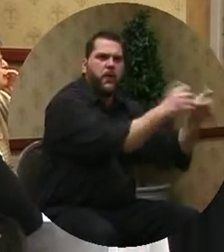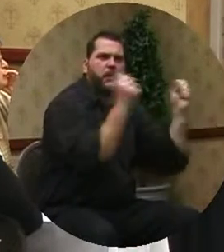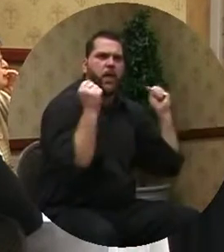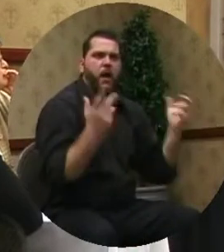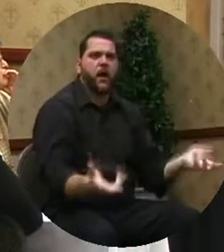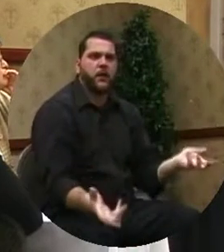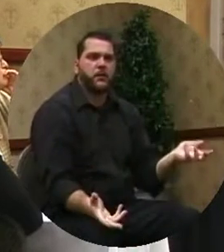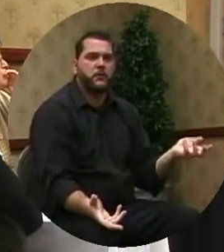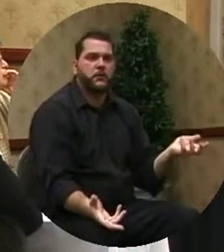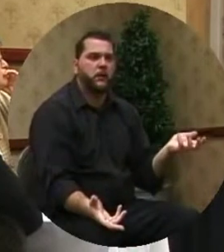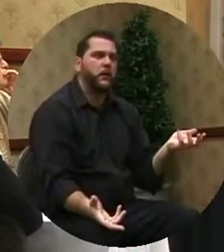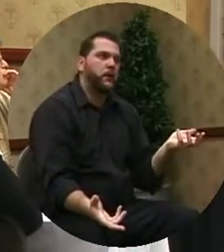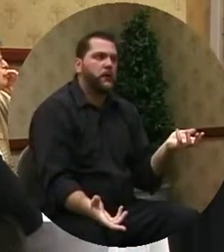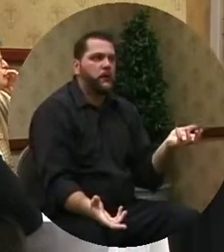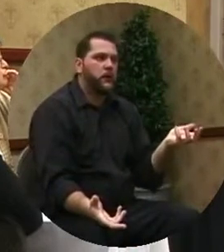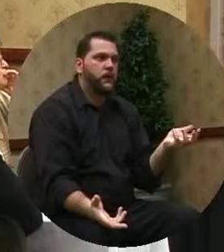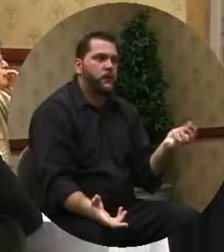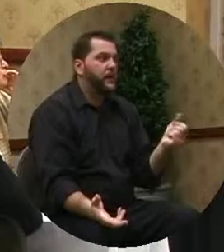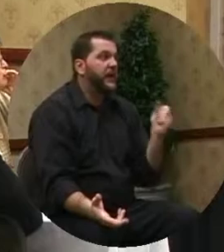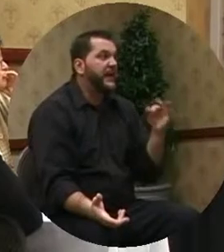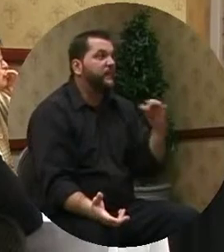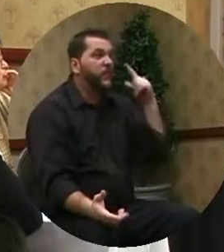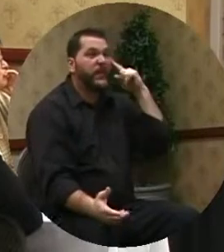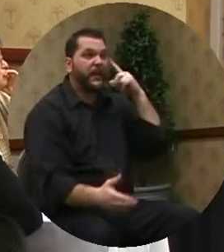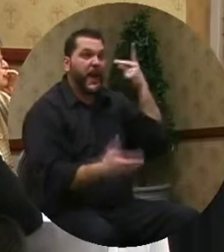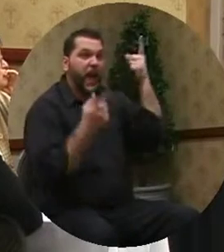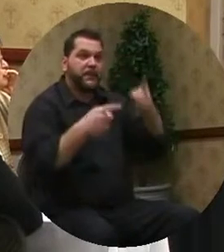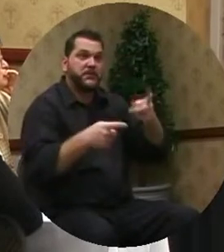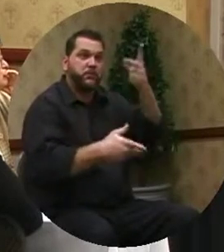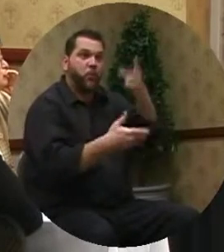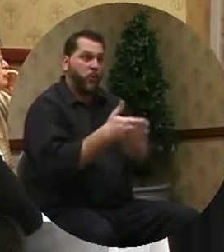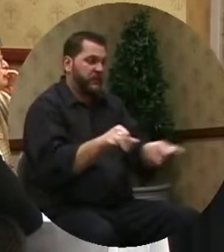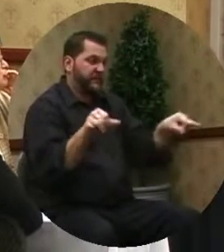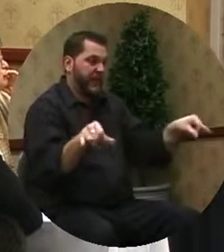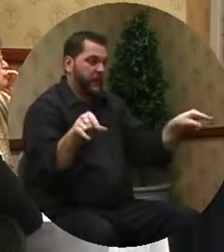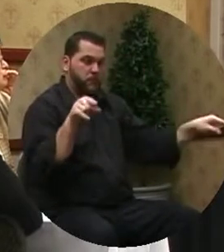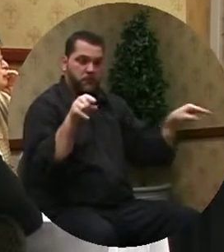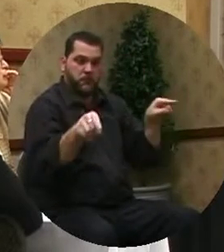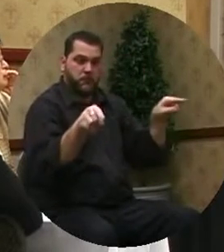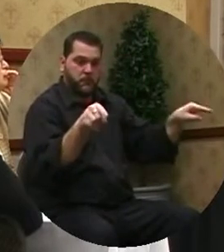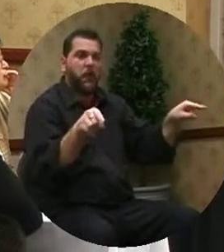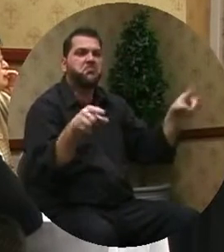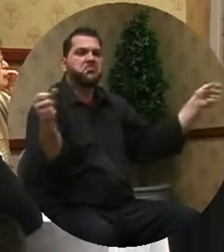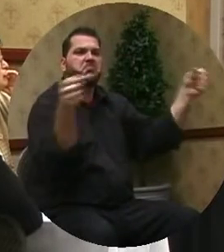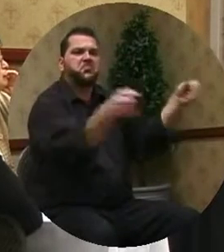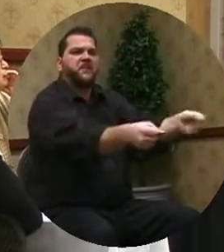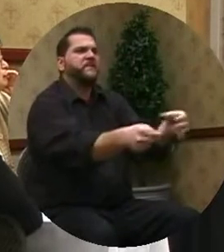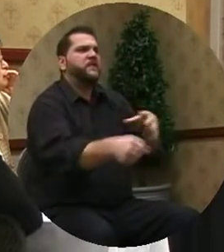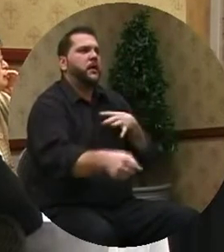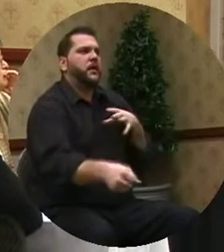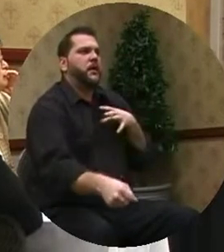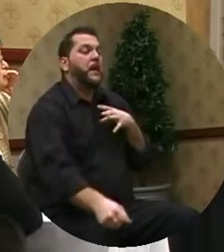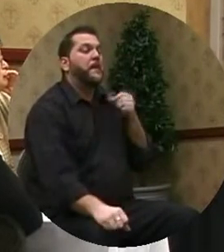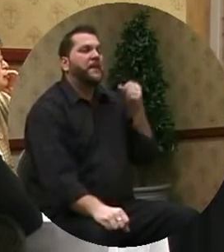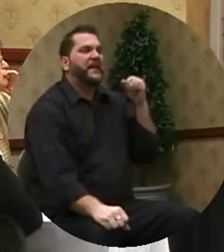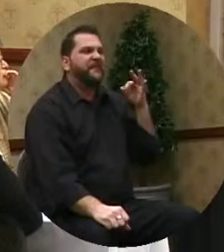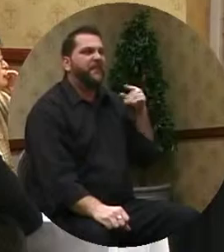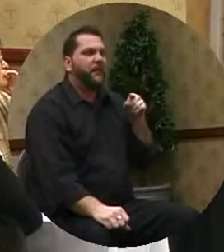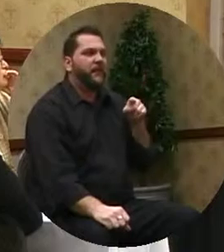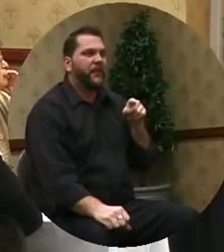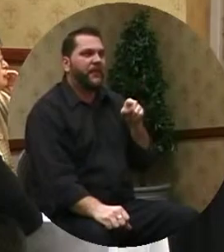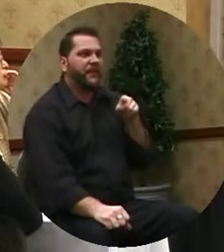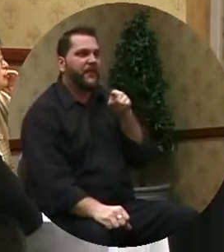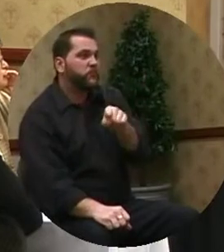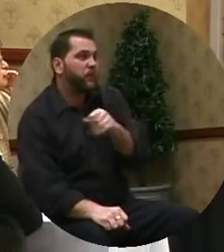settings, then doing it together is probably fine. But if you think that there's a difference between the two of them, then it comes down to the safety, the emotional safety of the